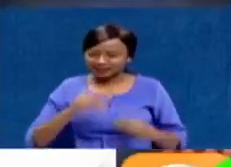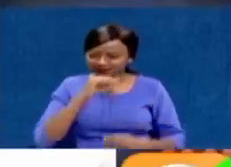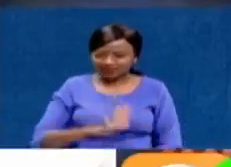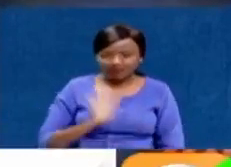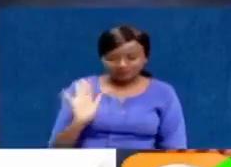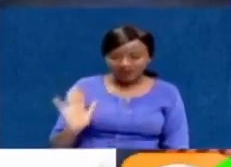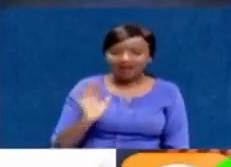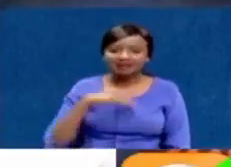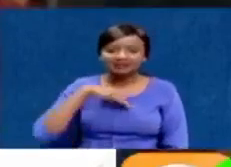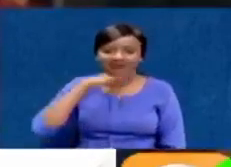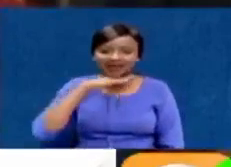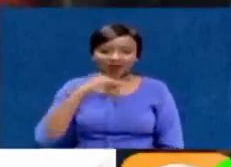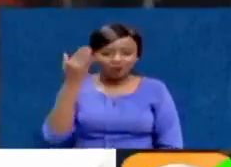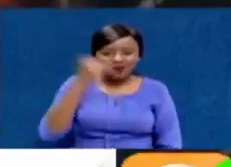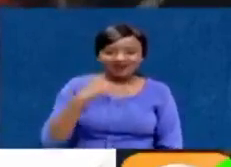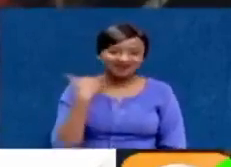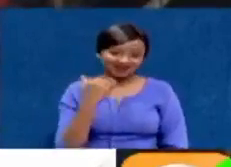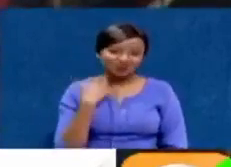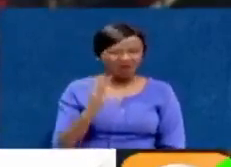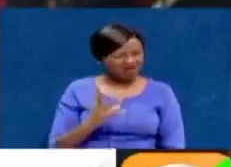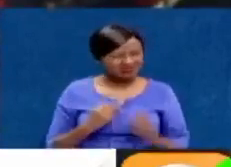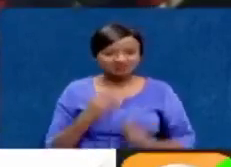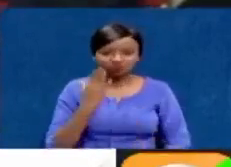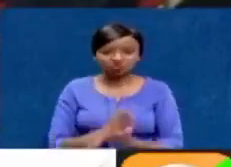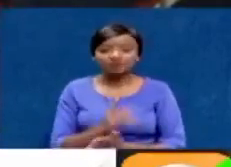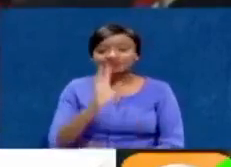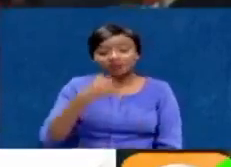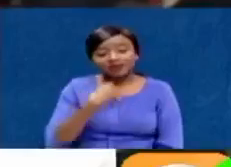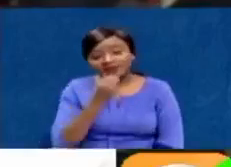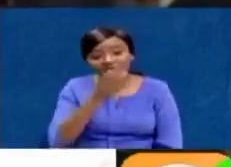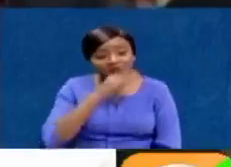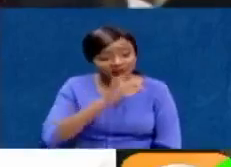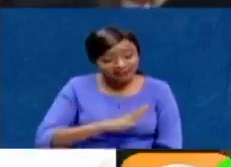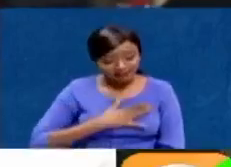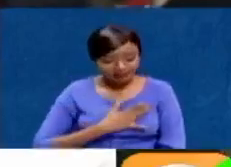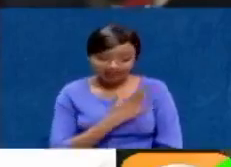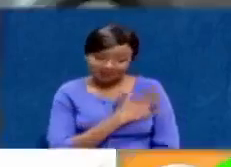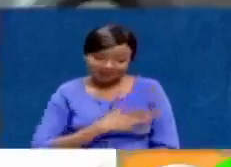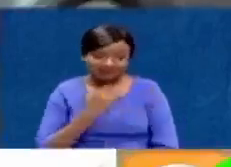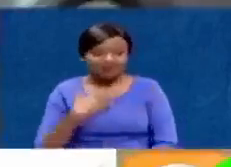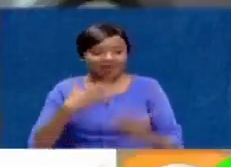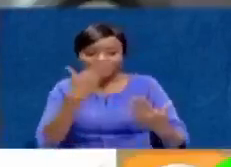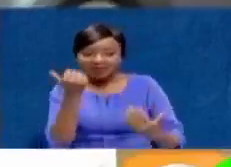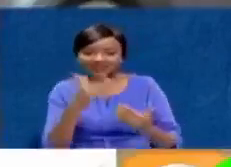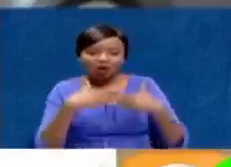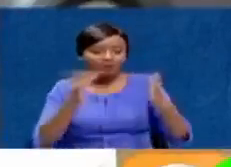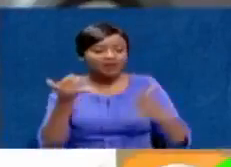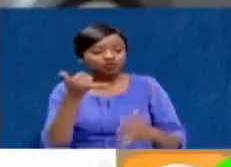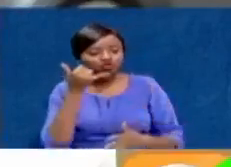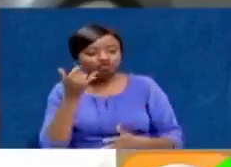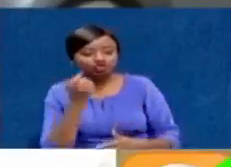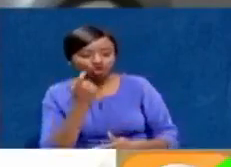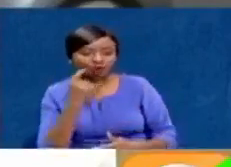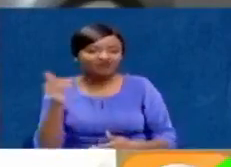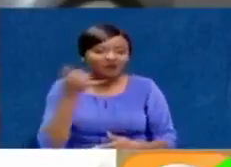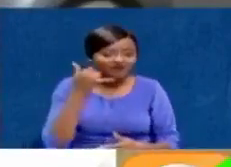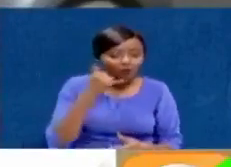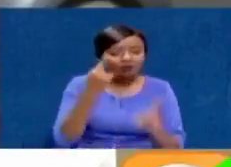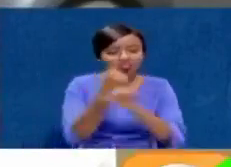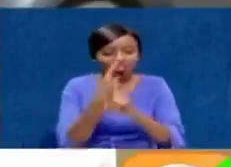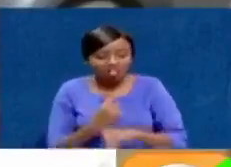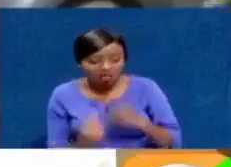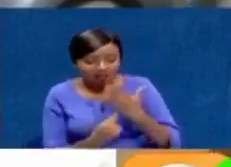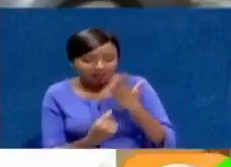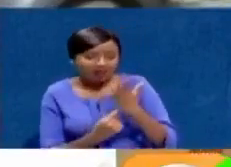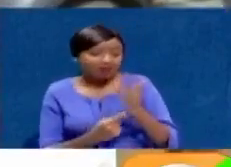bore no fruits. Nikamwambia wacha nikufungulie electronics basi. Juu nina mtu atanionyesha mambo ya kwenda kununua